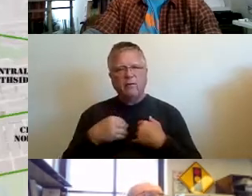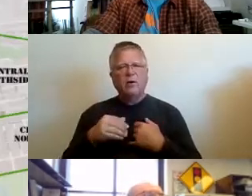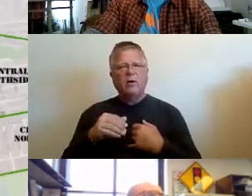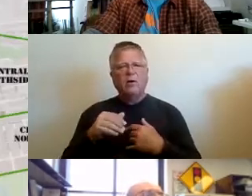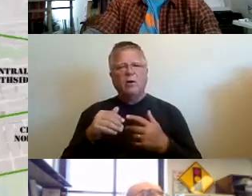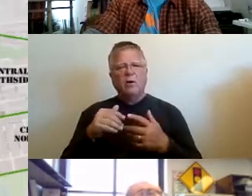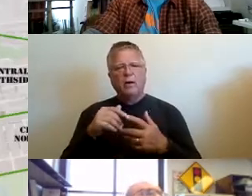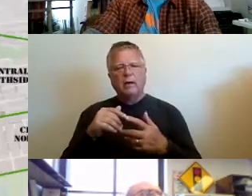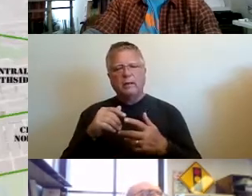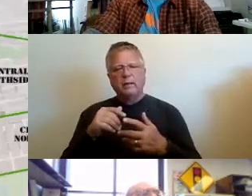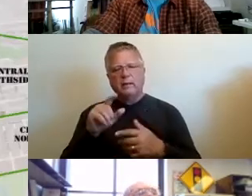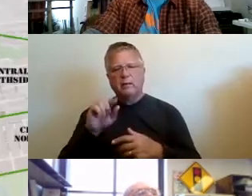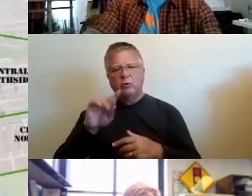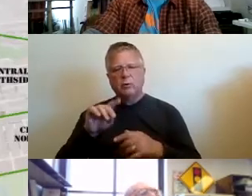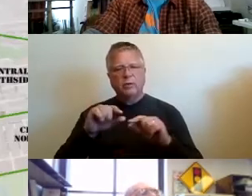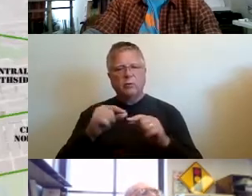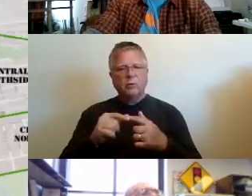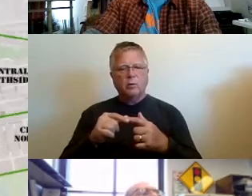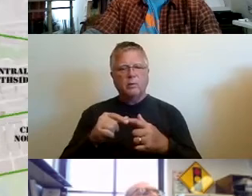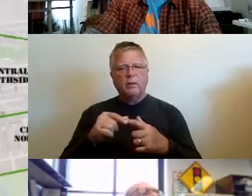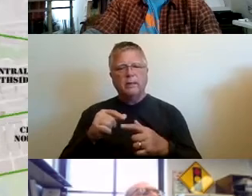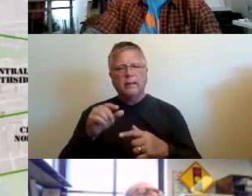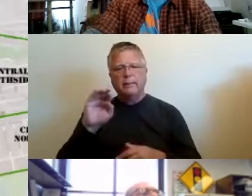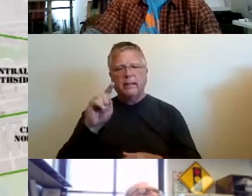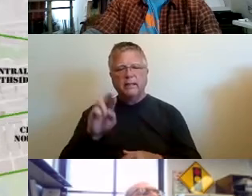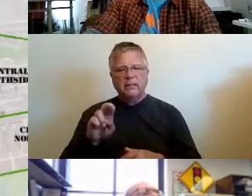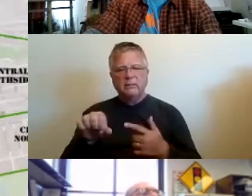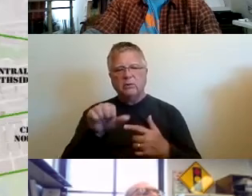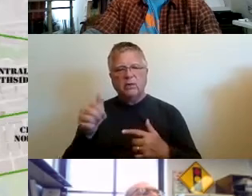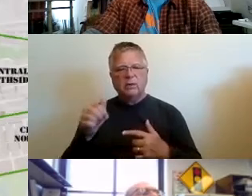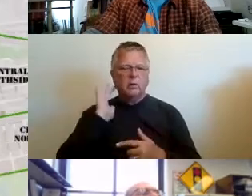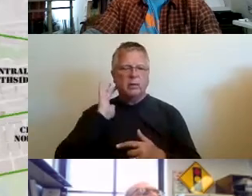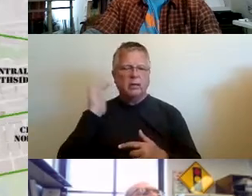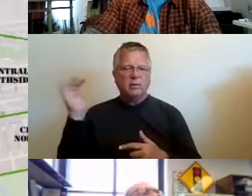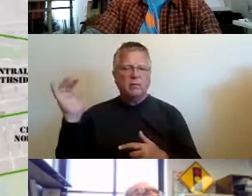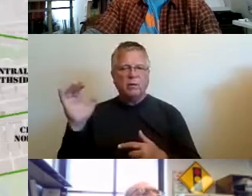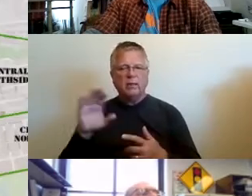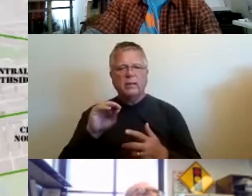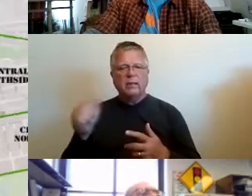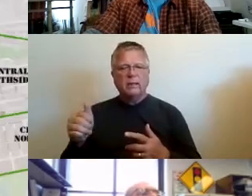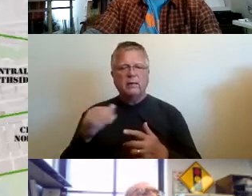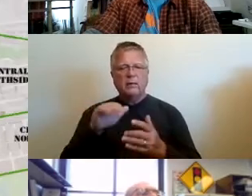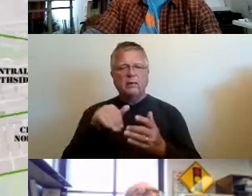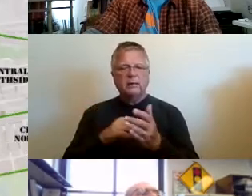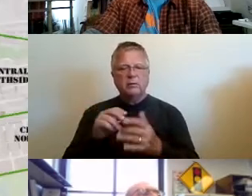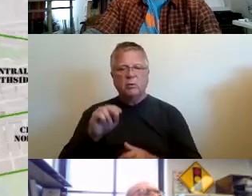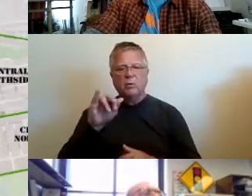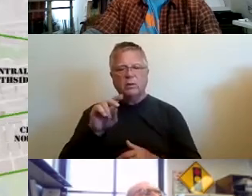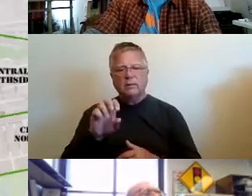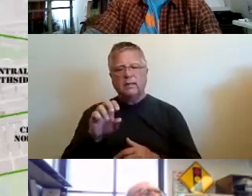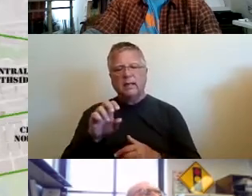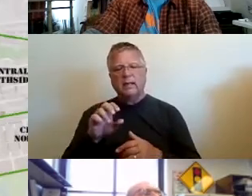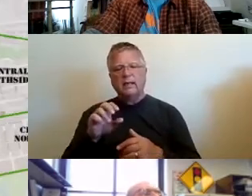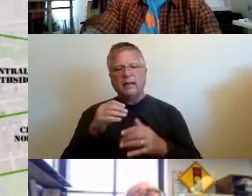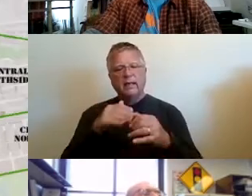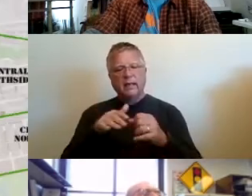that we have. One in Manchester neighborhood, another one is California Cartwright neighborhood, and the other one is Central Northside neighborhood that you can see in the